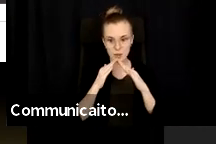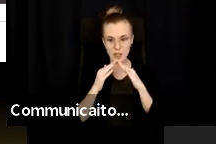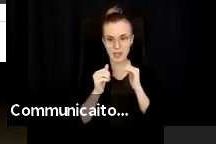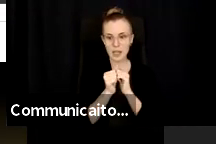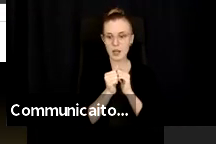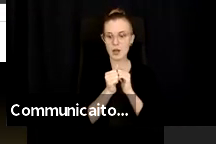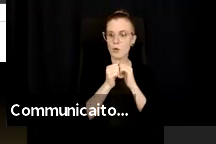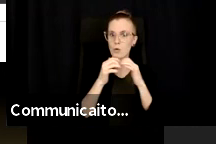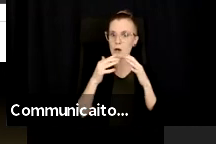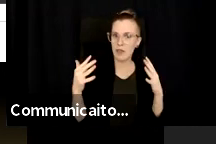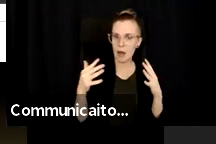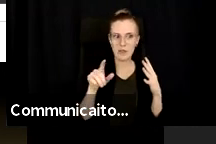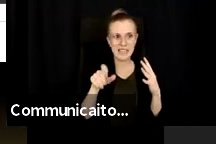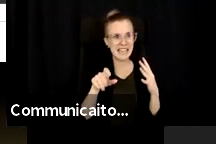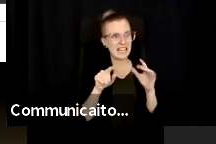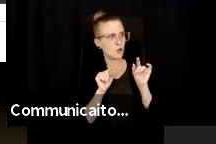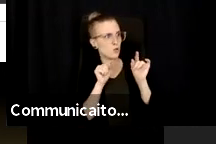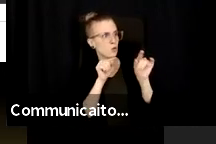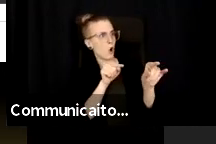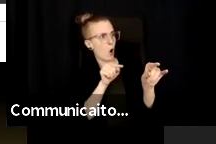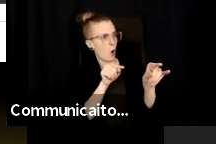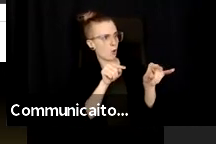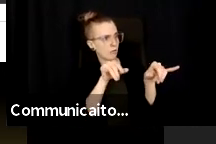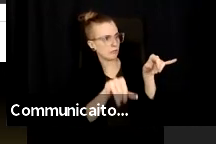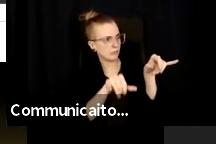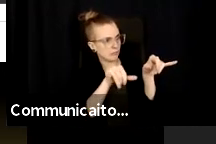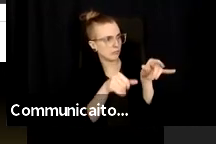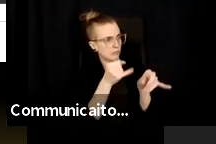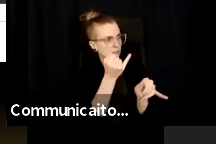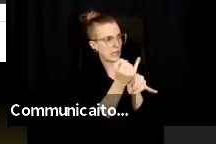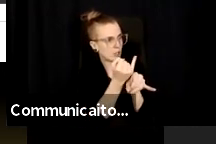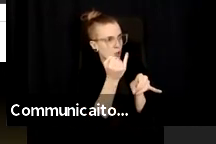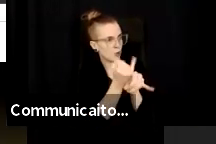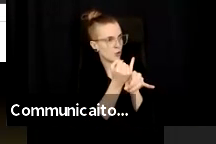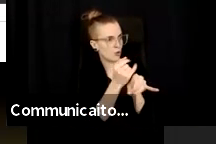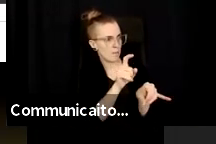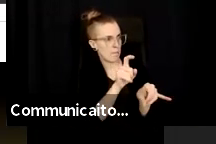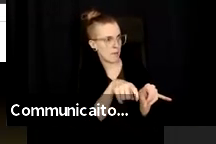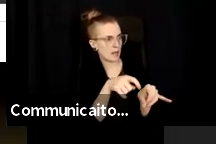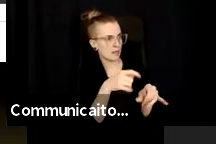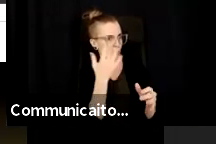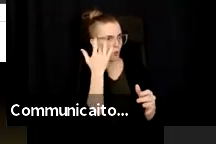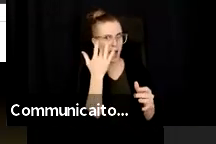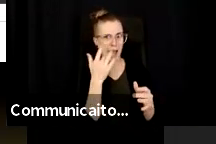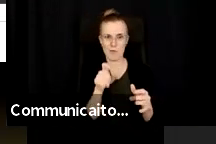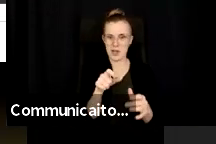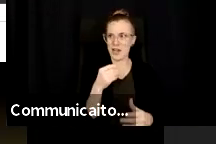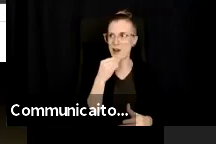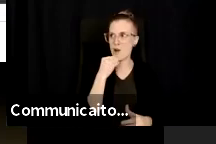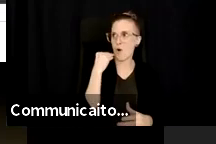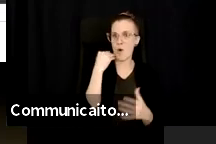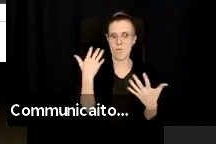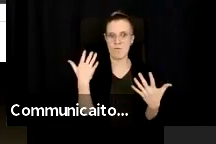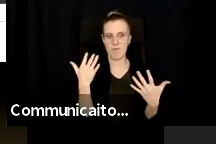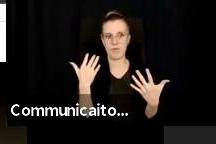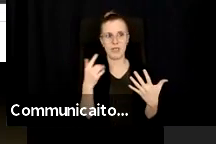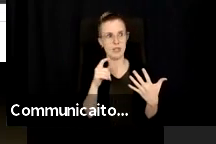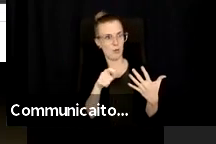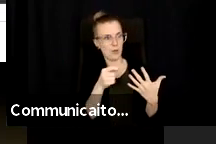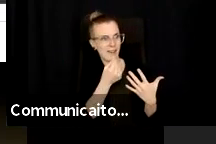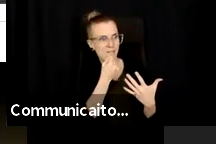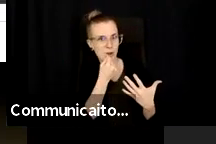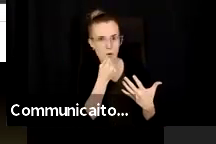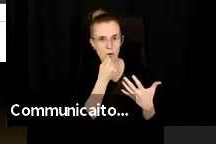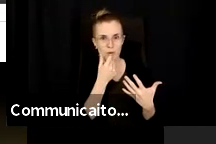an institution because we need a roof over our heads, 3 meals a day, and somebody to help us